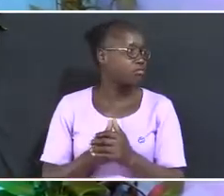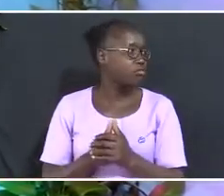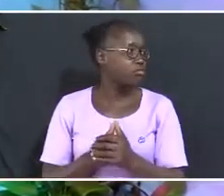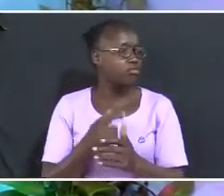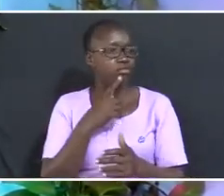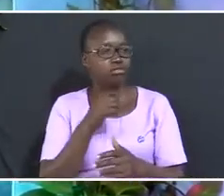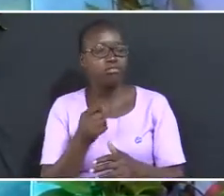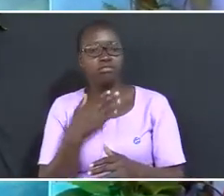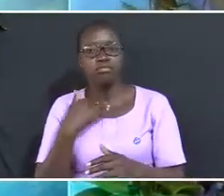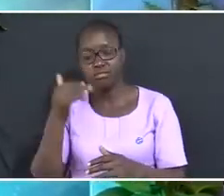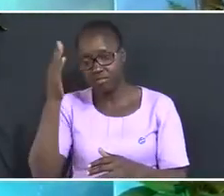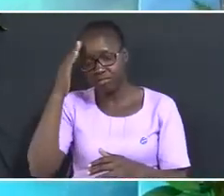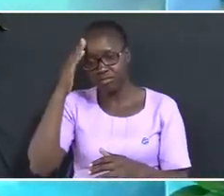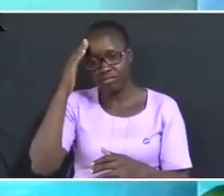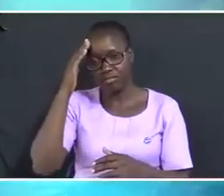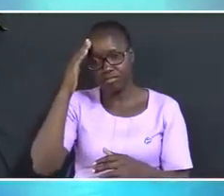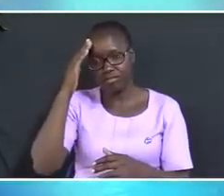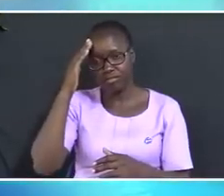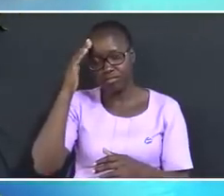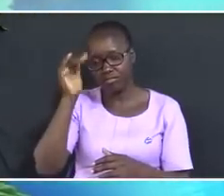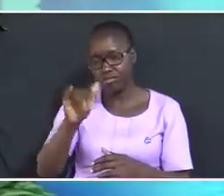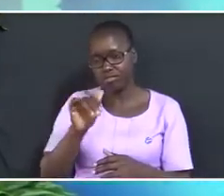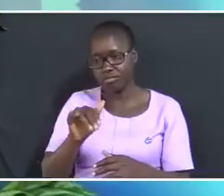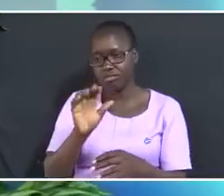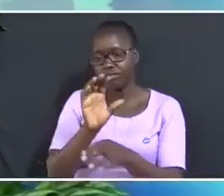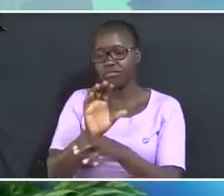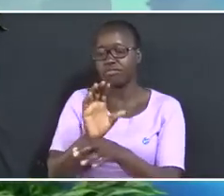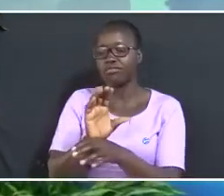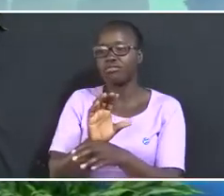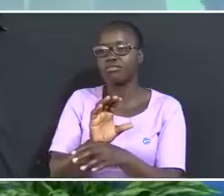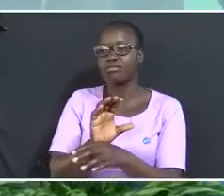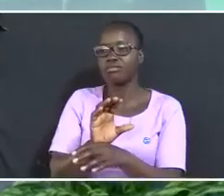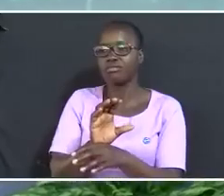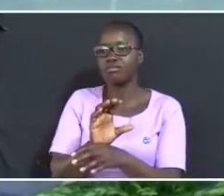So we want to know that the church